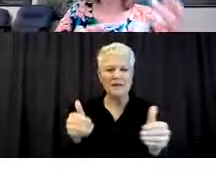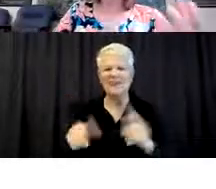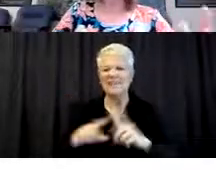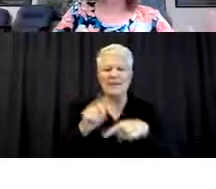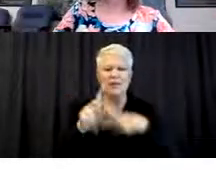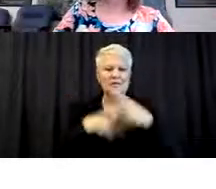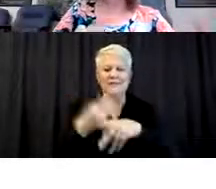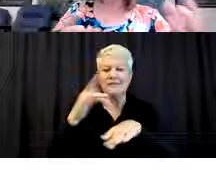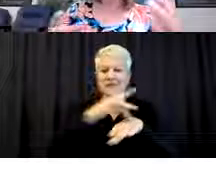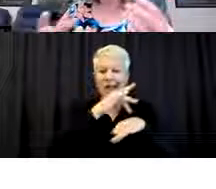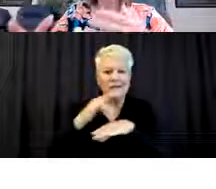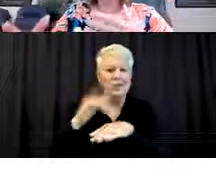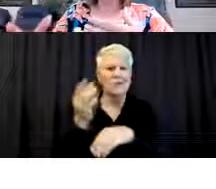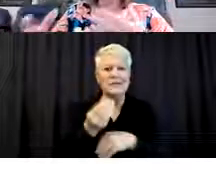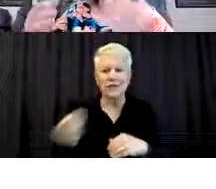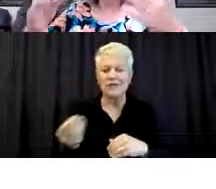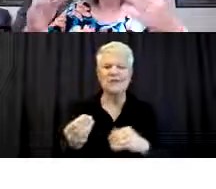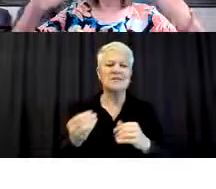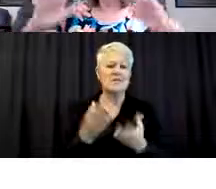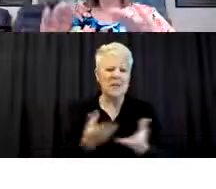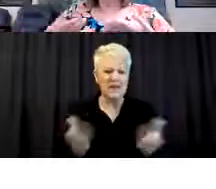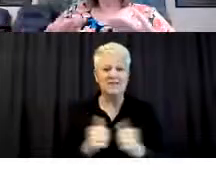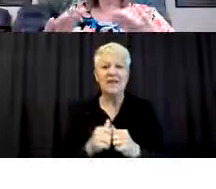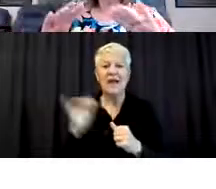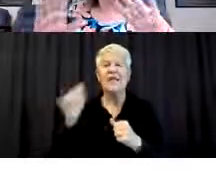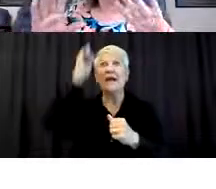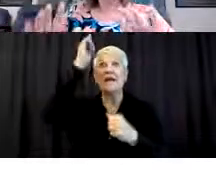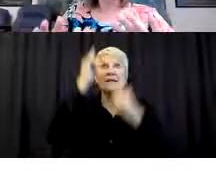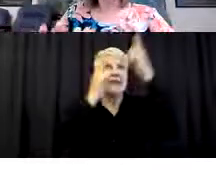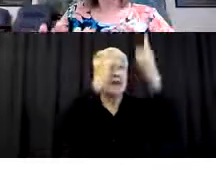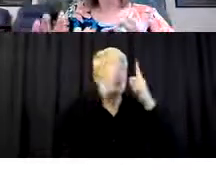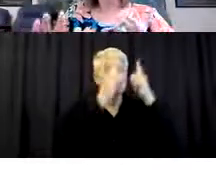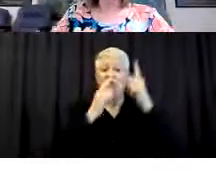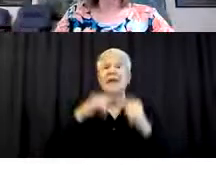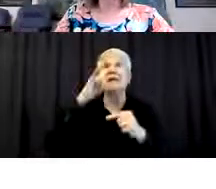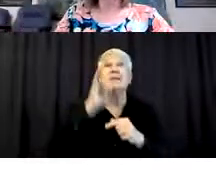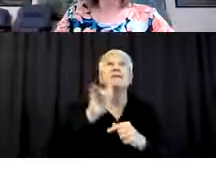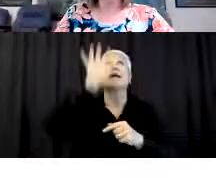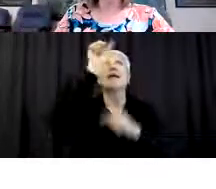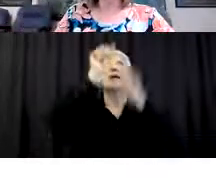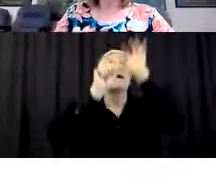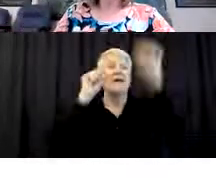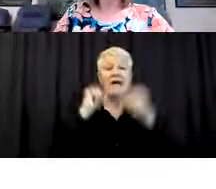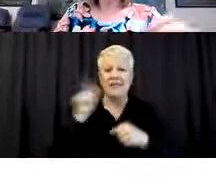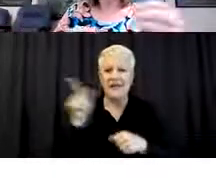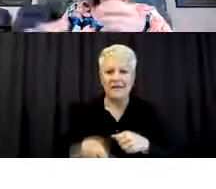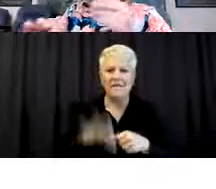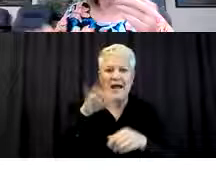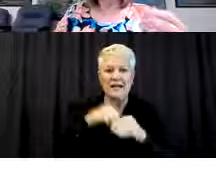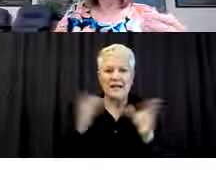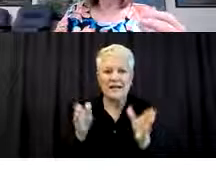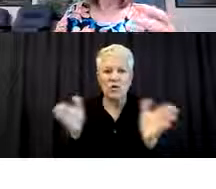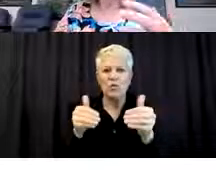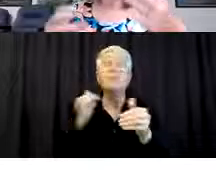different tactile materials and things that dangle down that kids can find when they're in the little room, can be